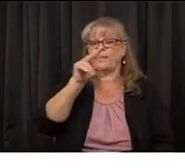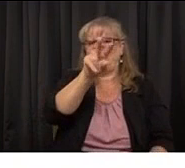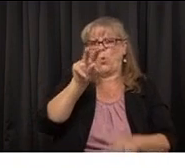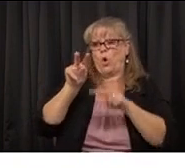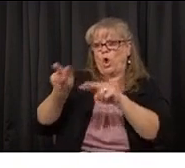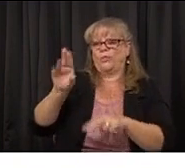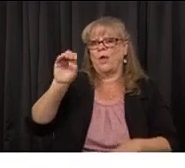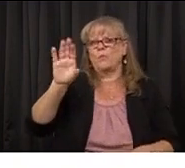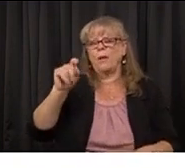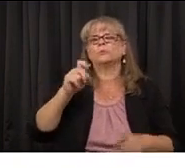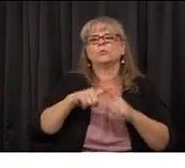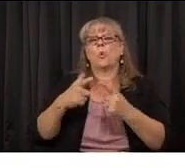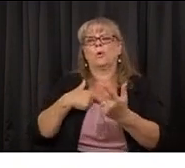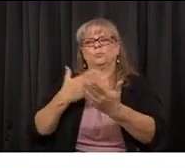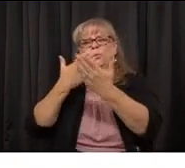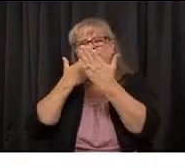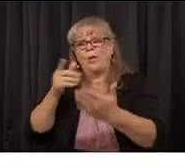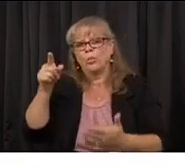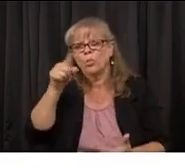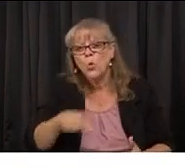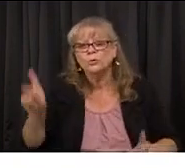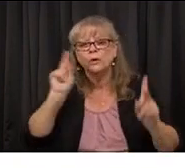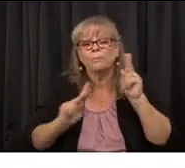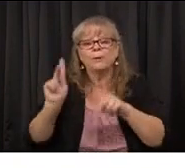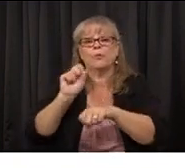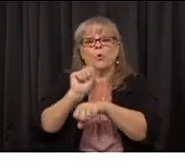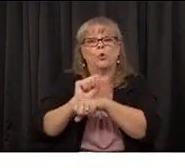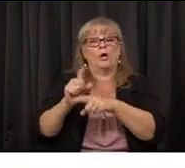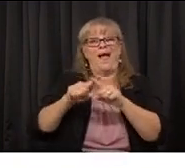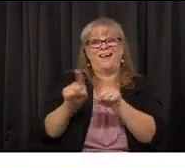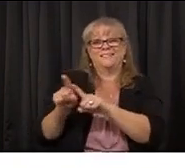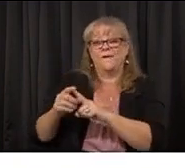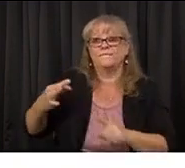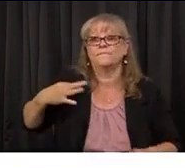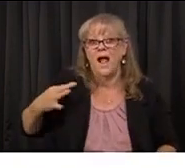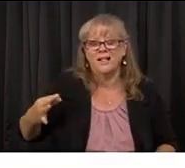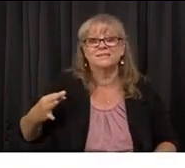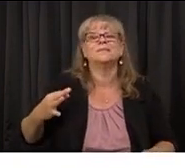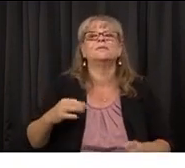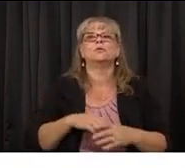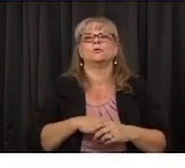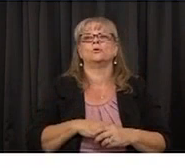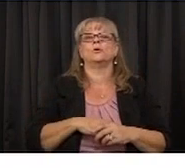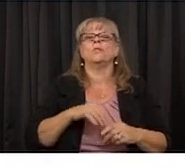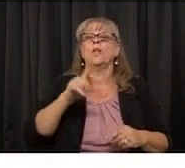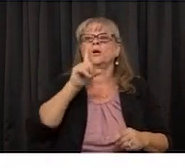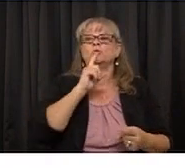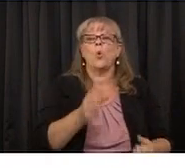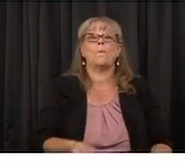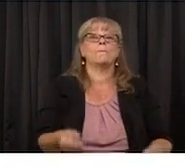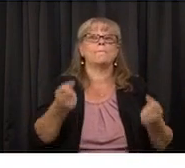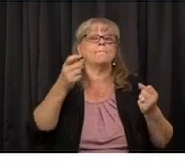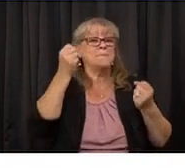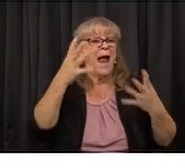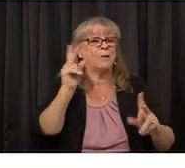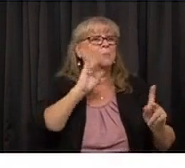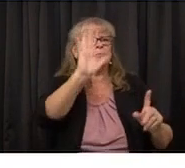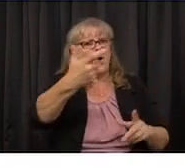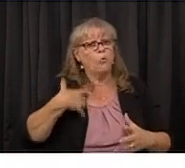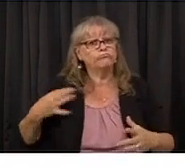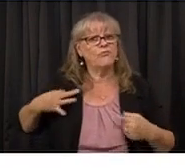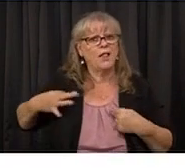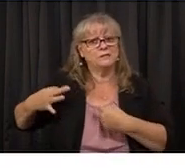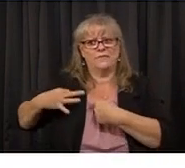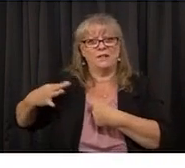this possible. So many Coloradans have just come out of the woodworks and said, I want to help in this pandemic. Thanks to Noel and Andy and Jordan and Gary, we have